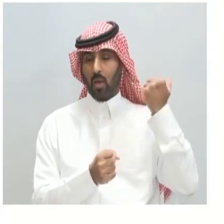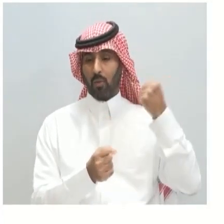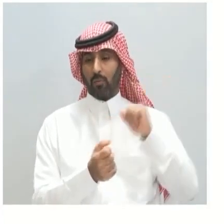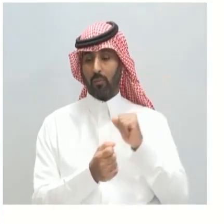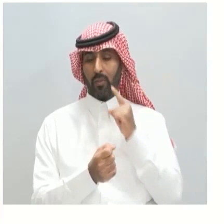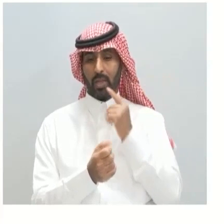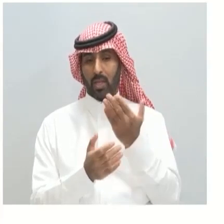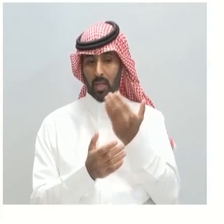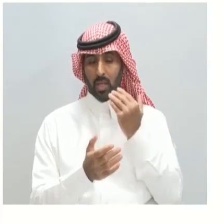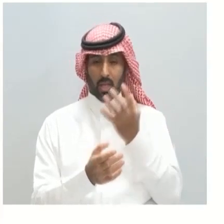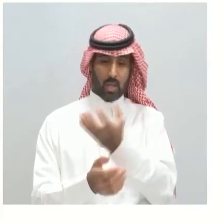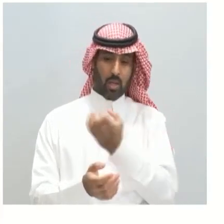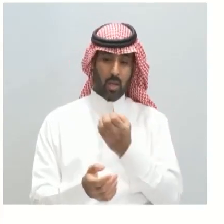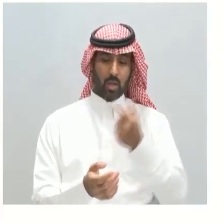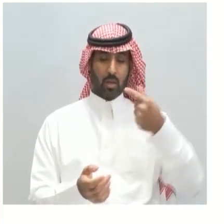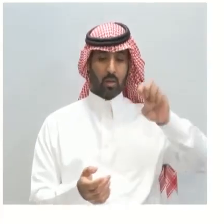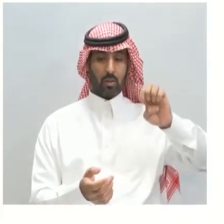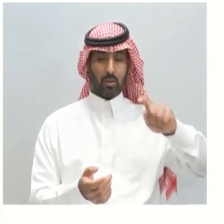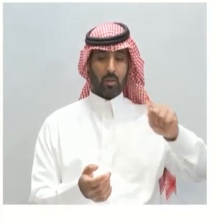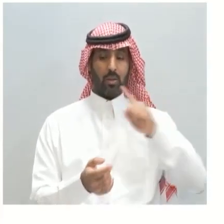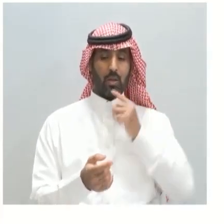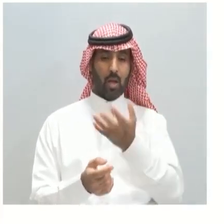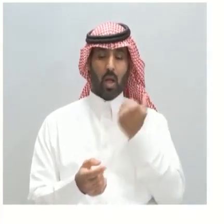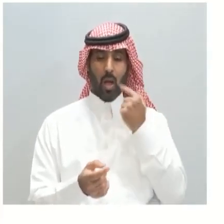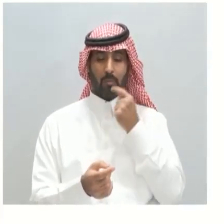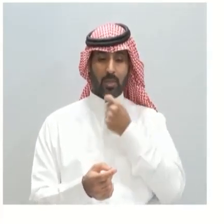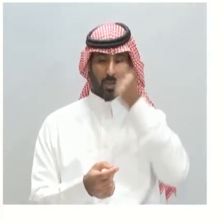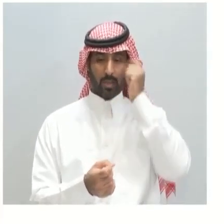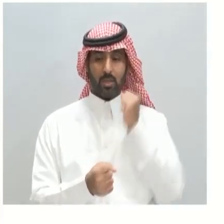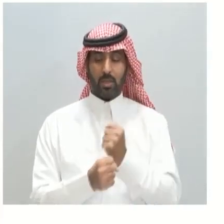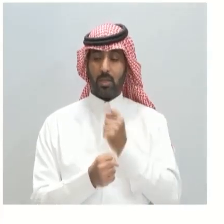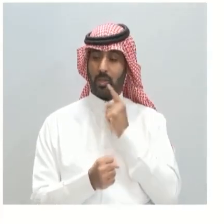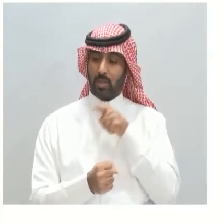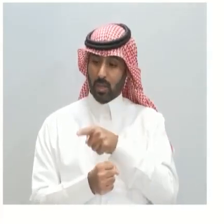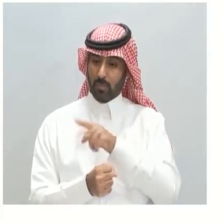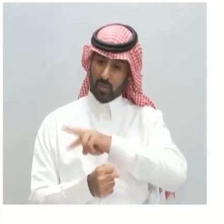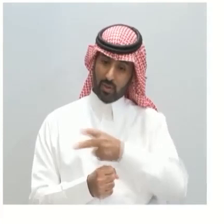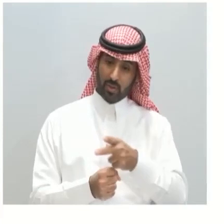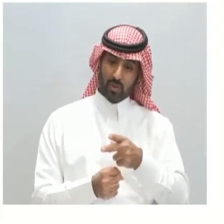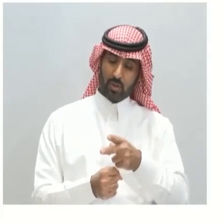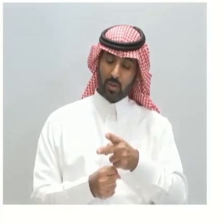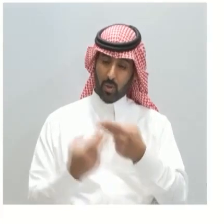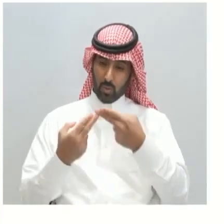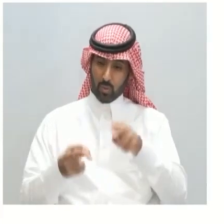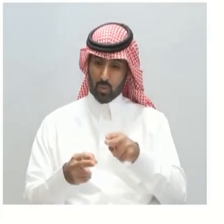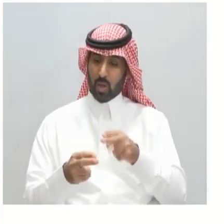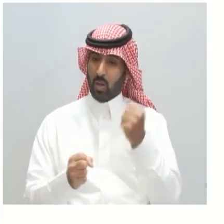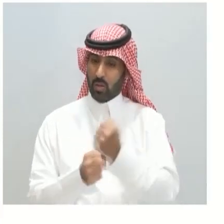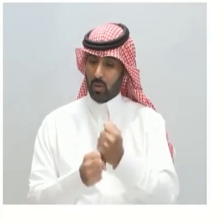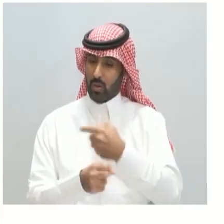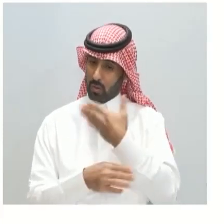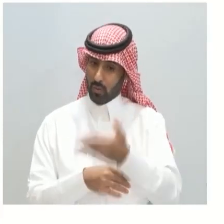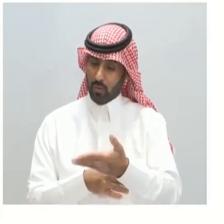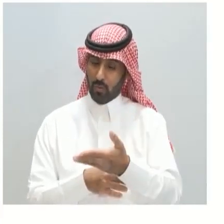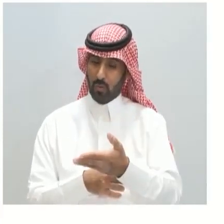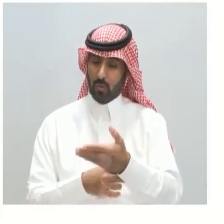before an adjective or past participle suggests that something is changing or starting to happen. So